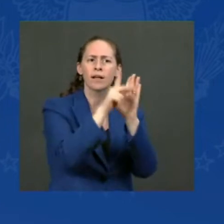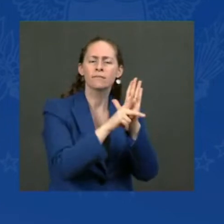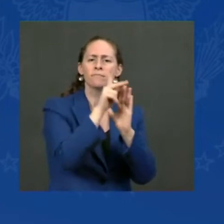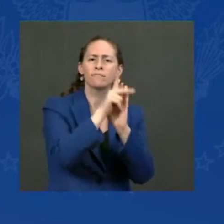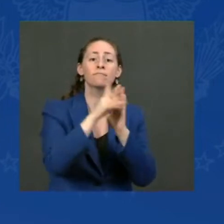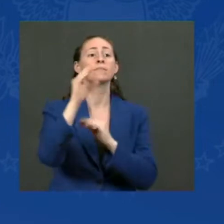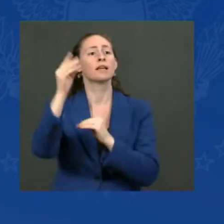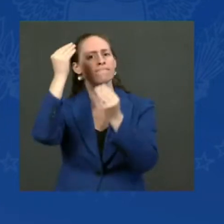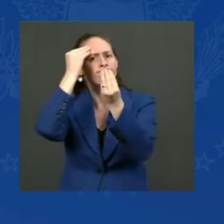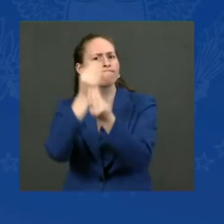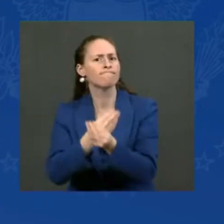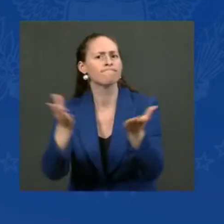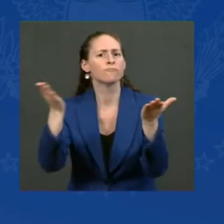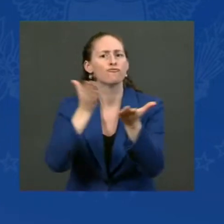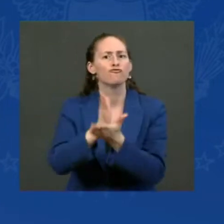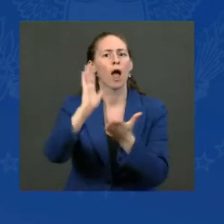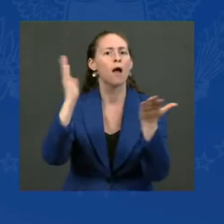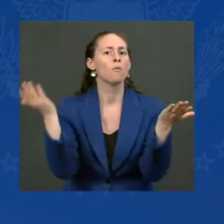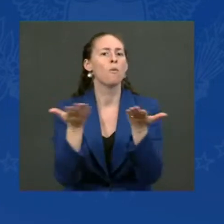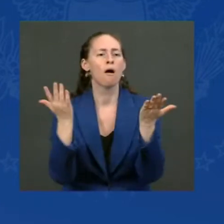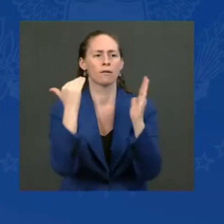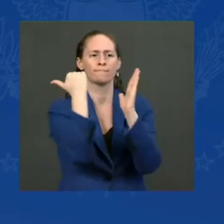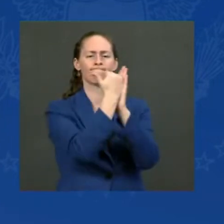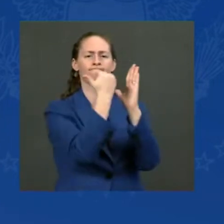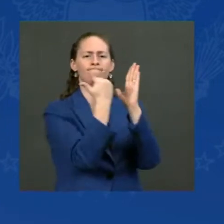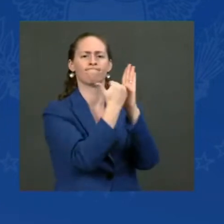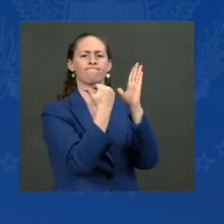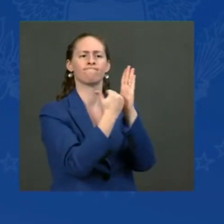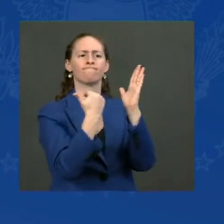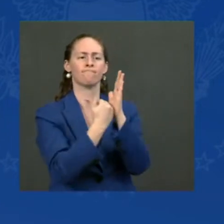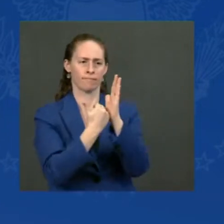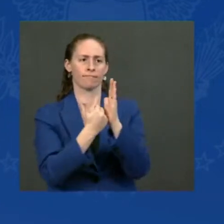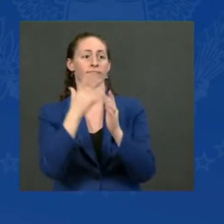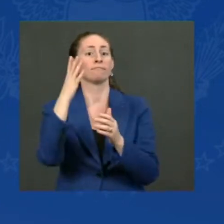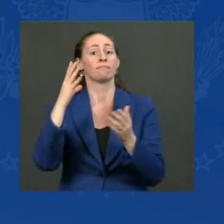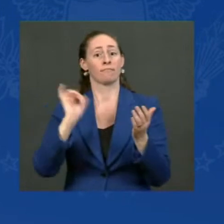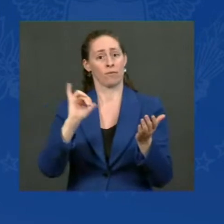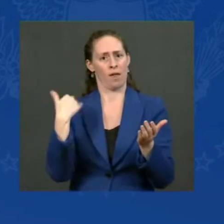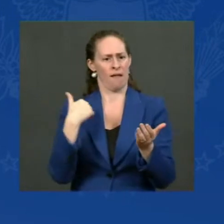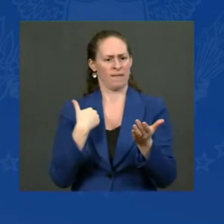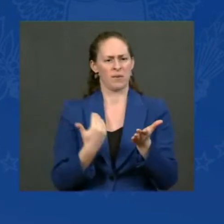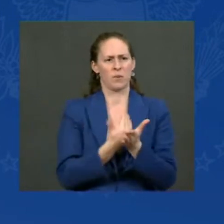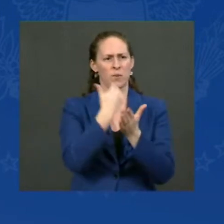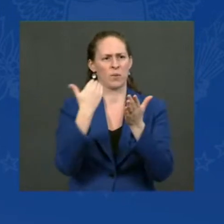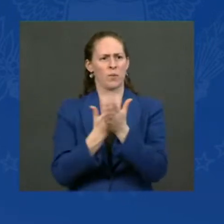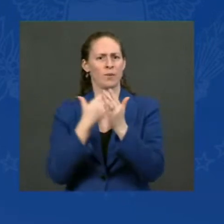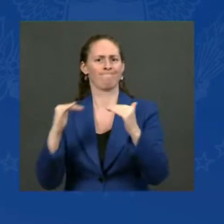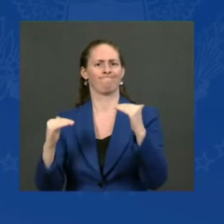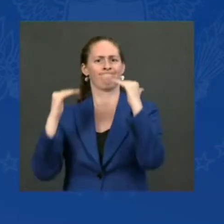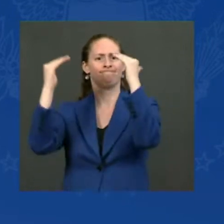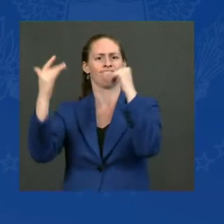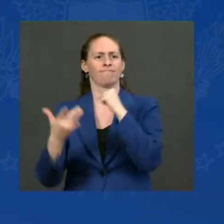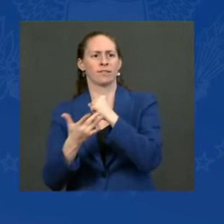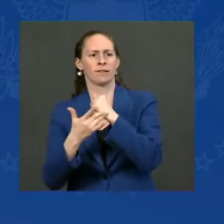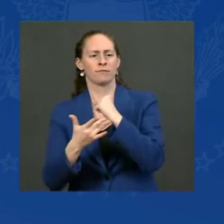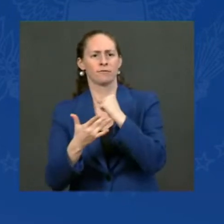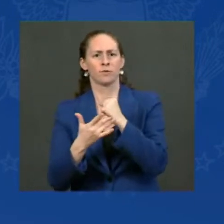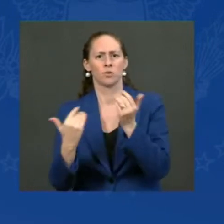of new technologies and deter new threats? Or will we allow